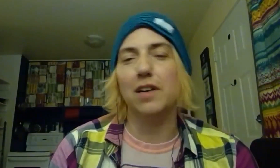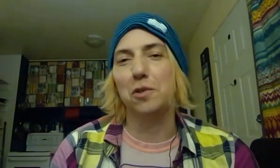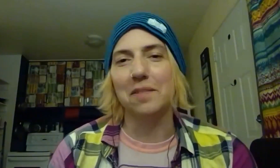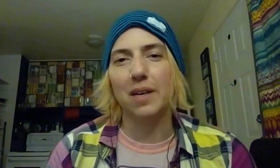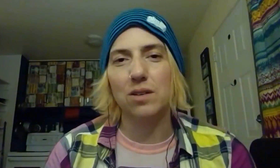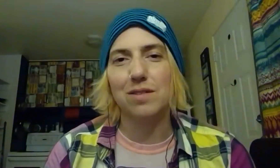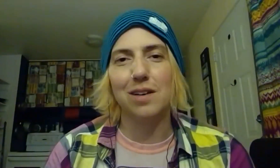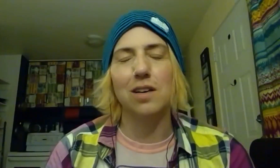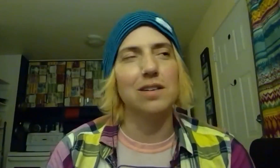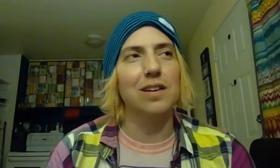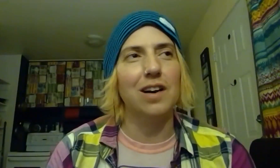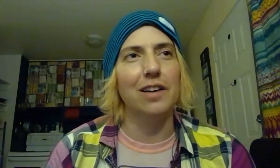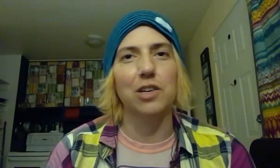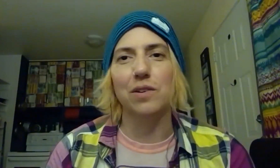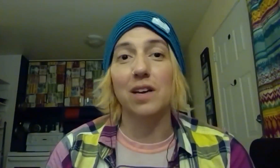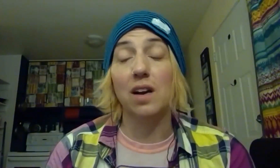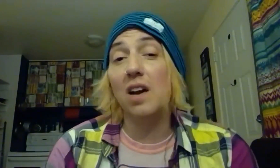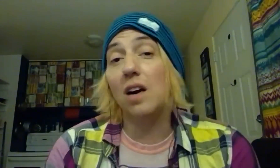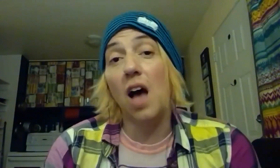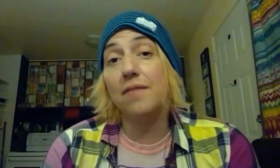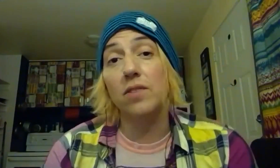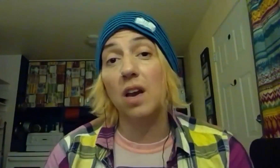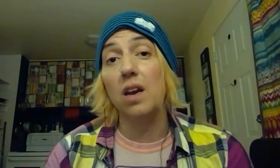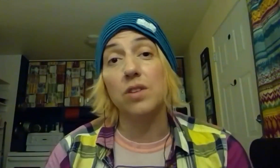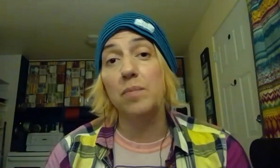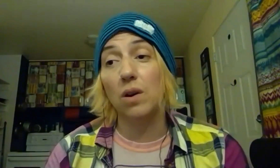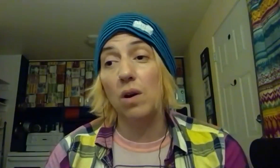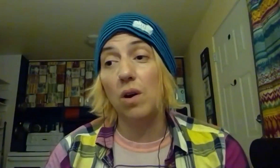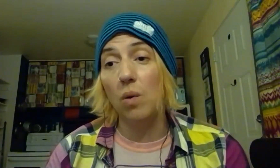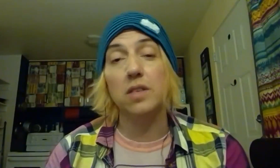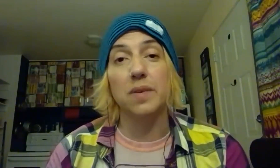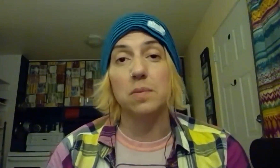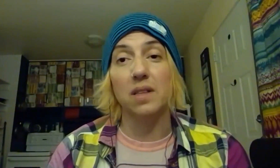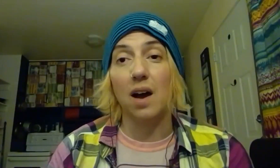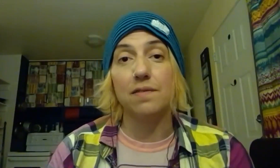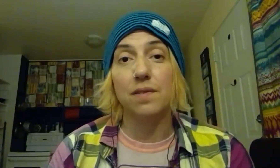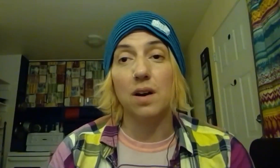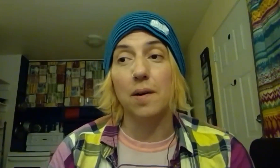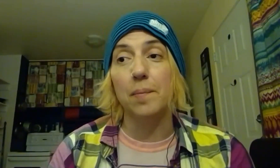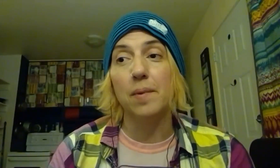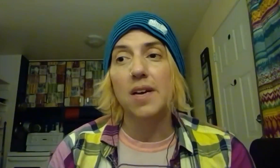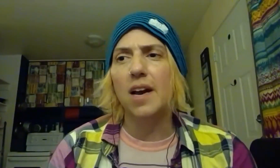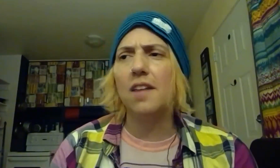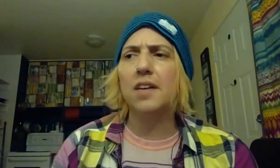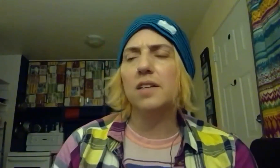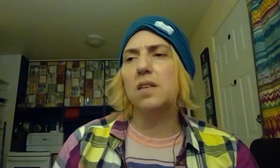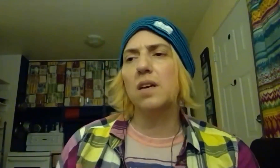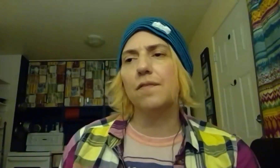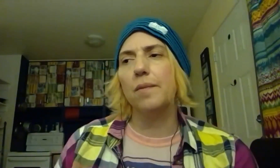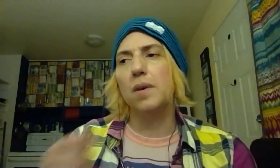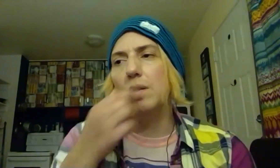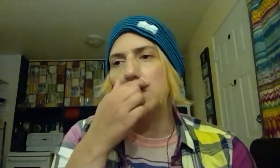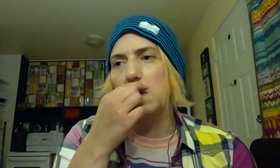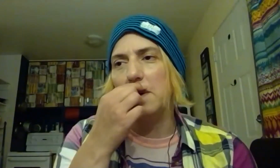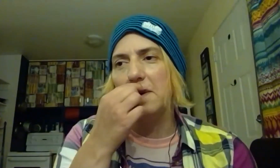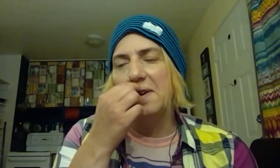If I do leave my house, I go and I laugh every day. Something always makes me laugh. And I think it's like, for